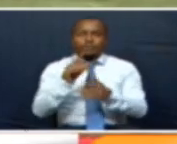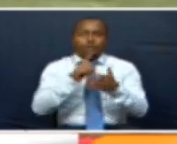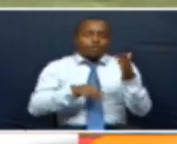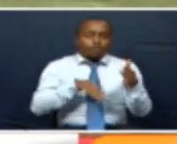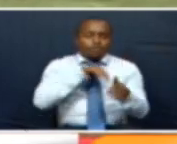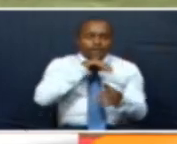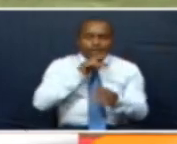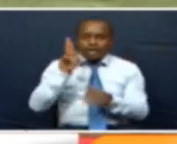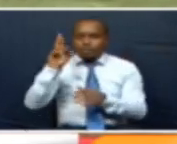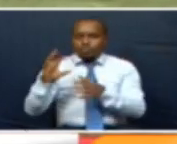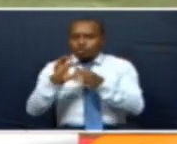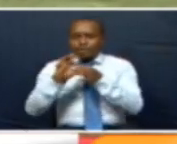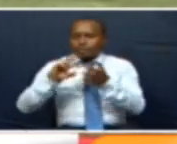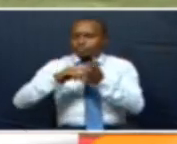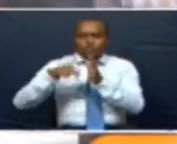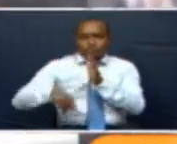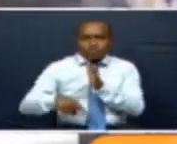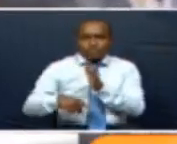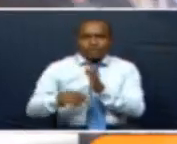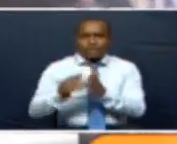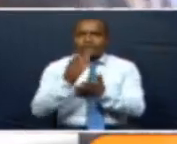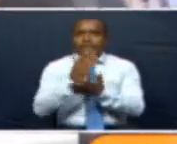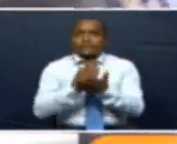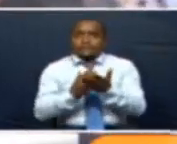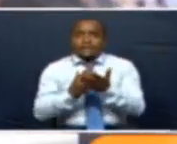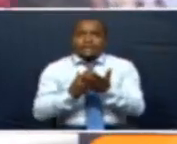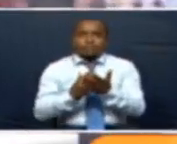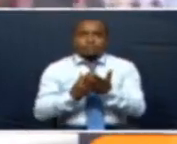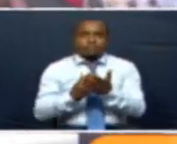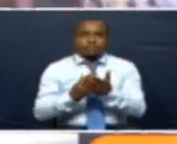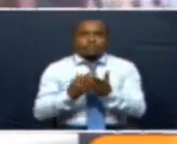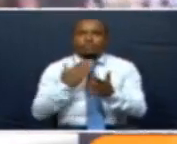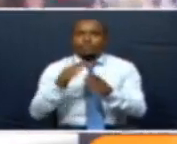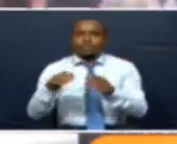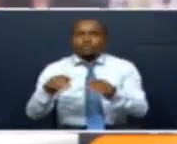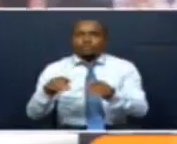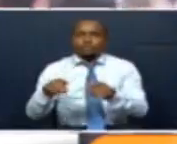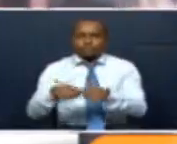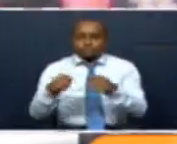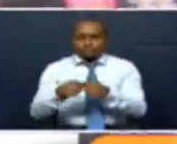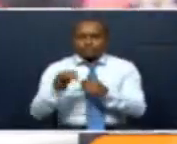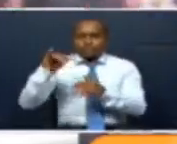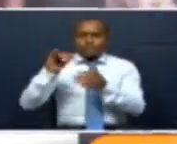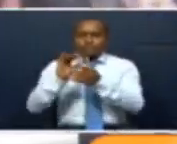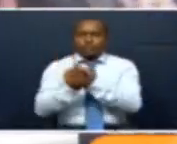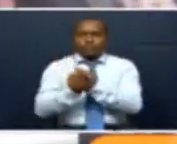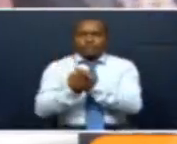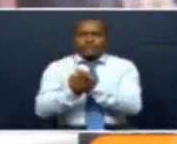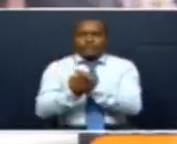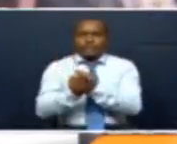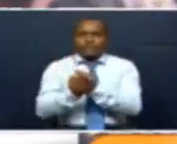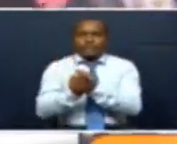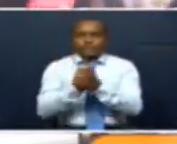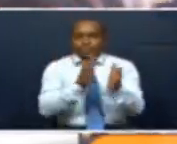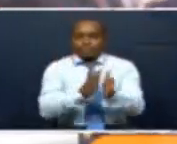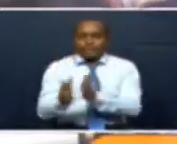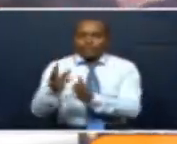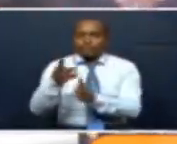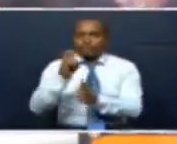Kenyatta meant. Some cautious it might be a ploy to unsettle Jubilee's political game plan towards the 2022 presidential